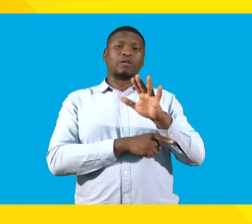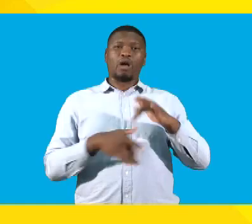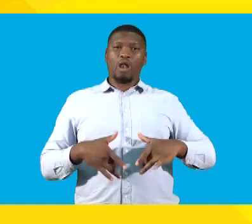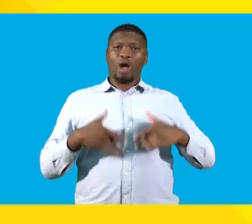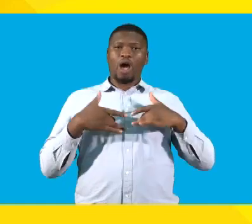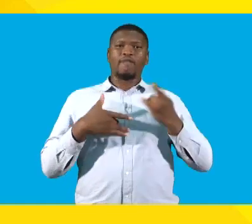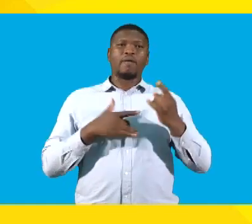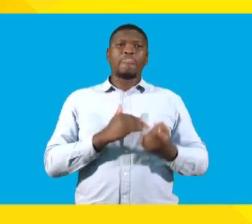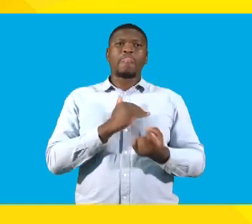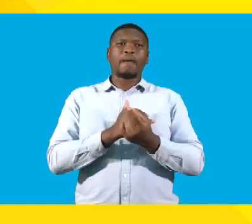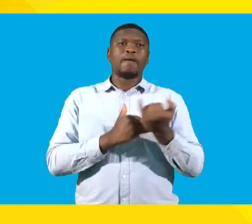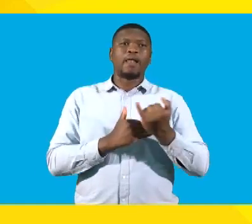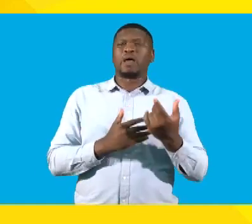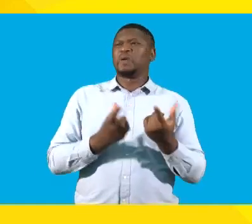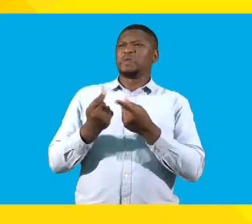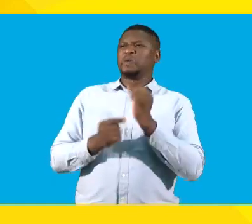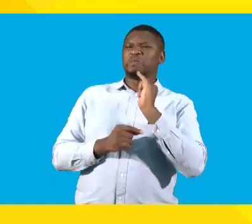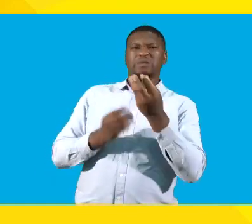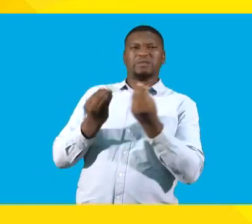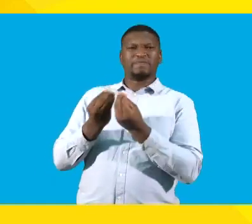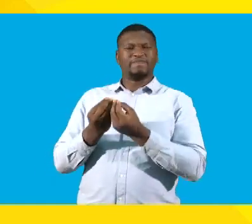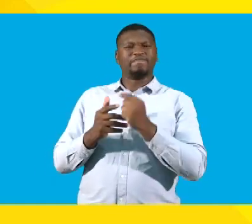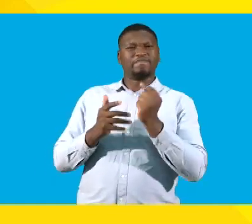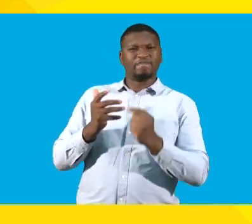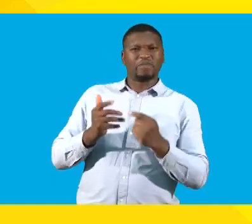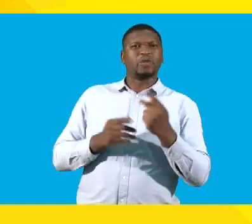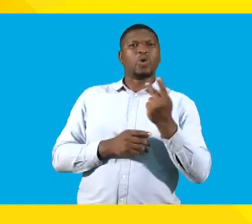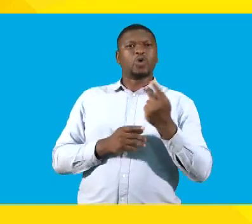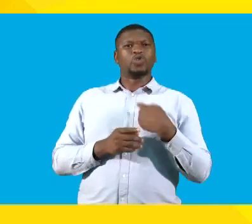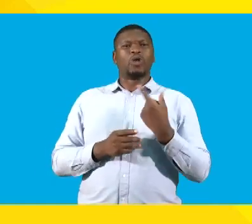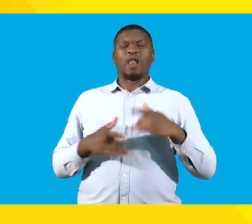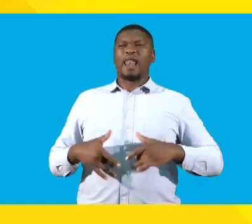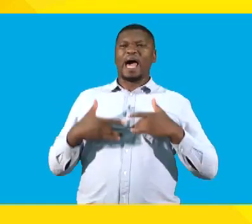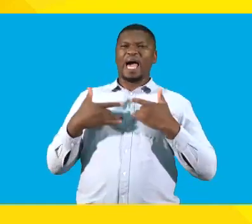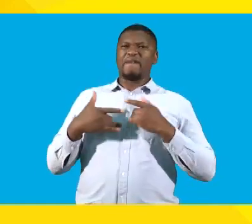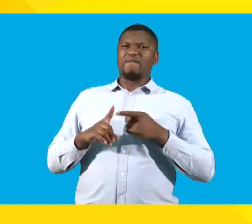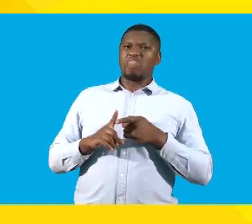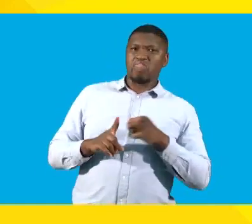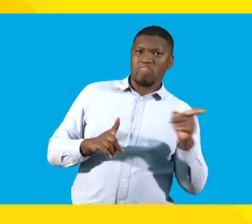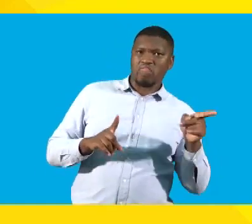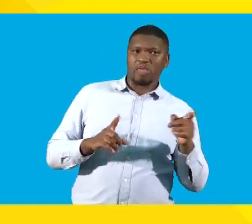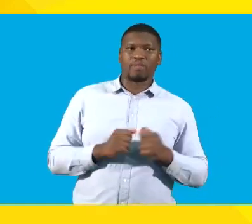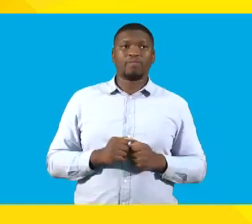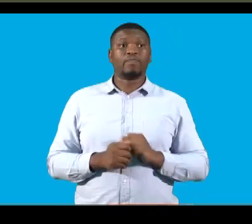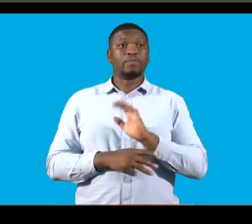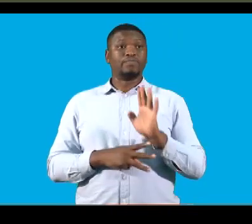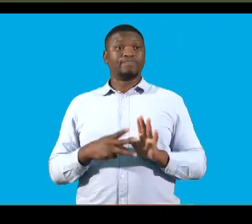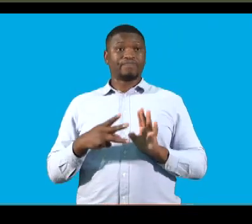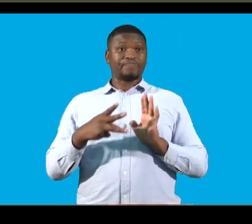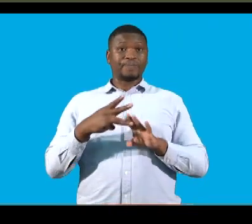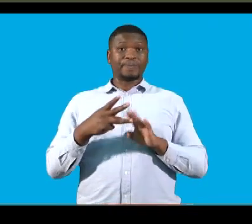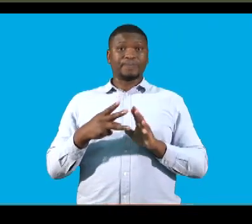is one that falls prey to debauchery and having a promiscuous life.